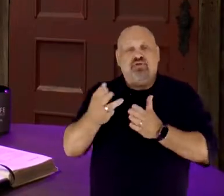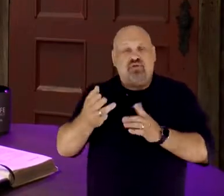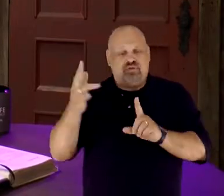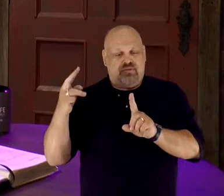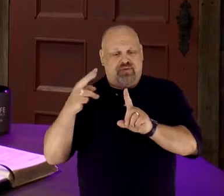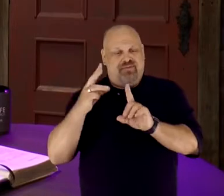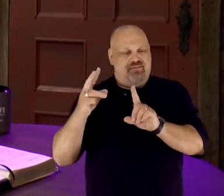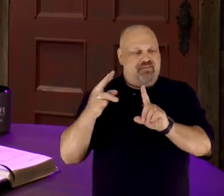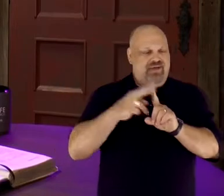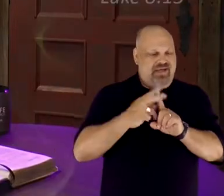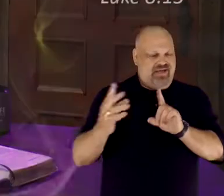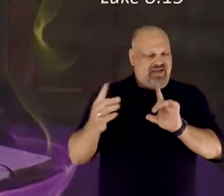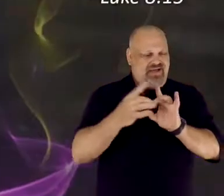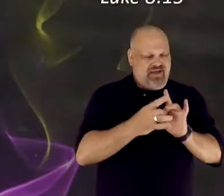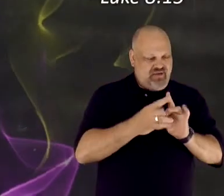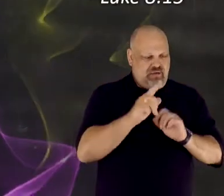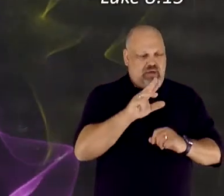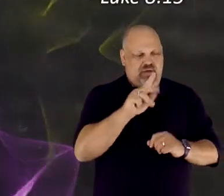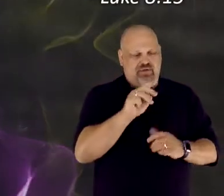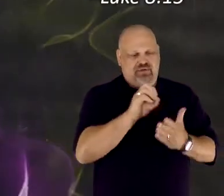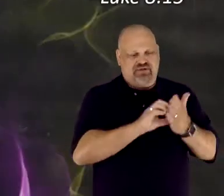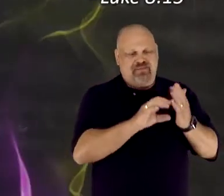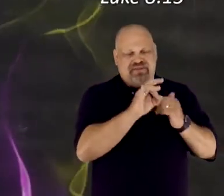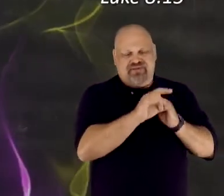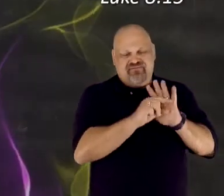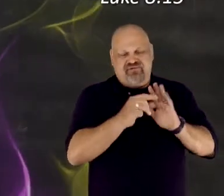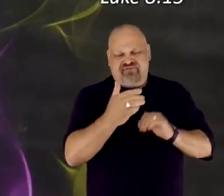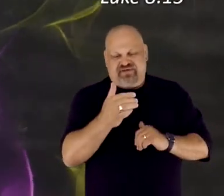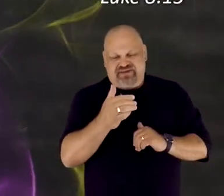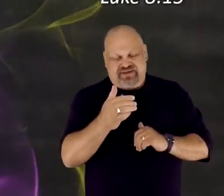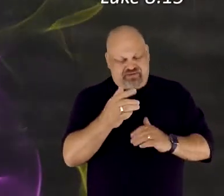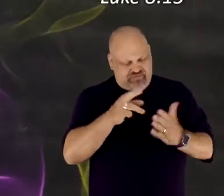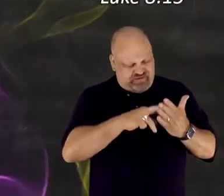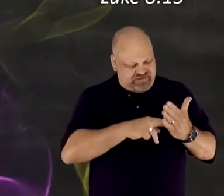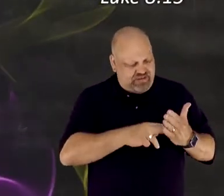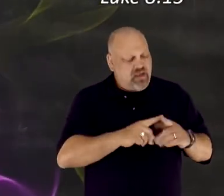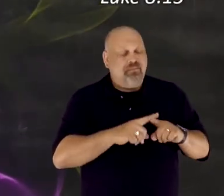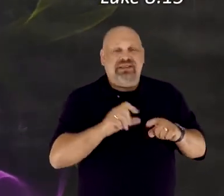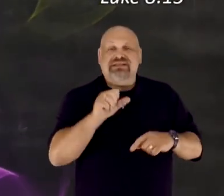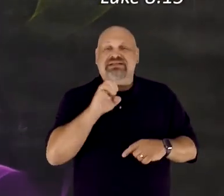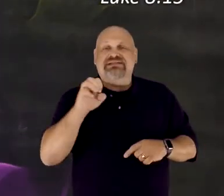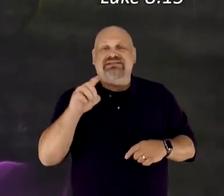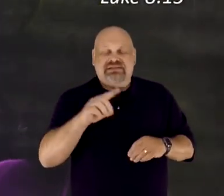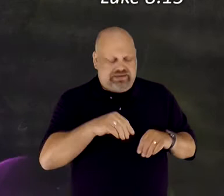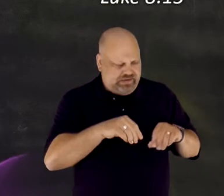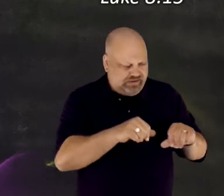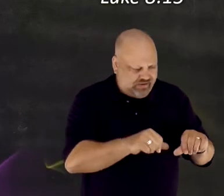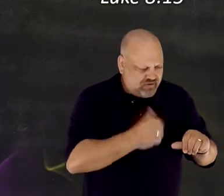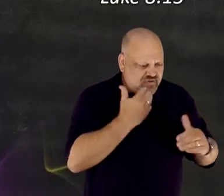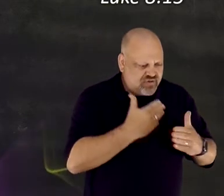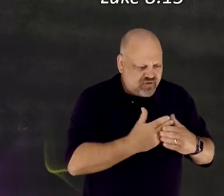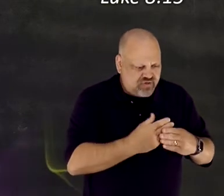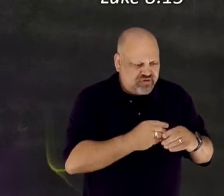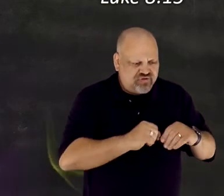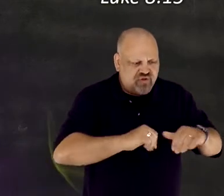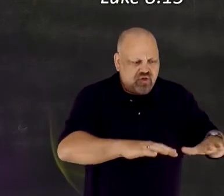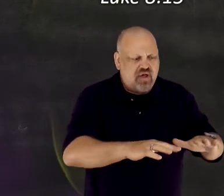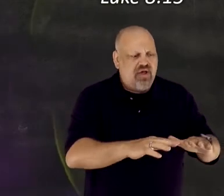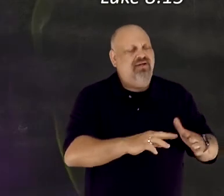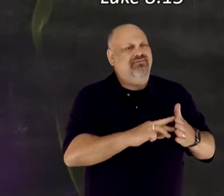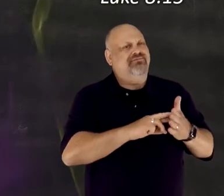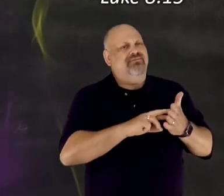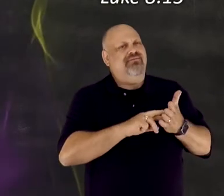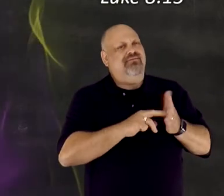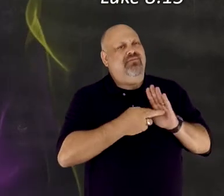Luke 8:15, where we read, "But the seed on good soil stands for those with a noble and good heart who hear